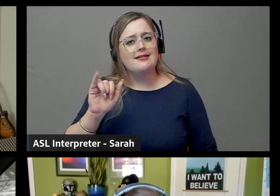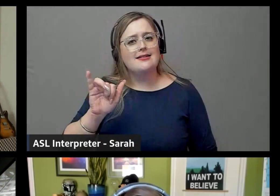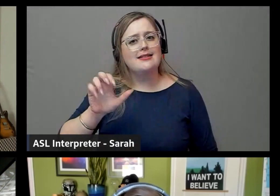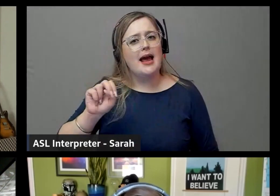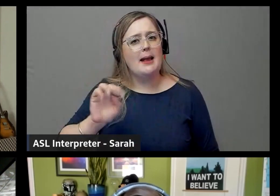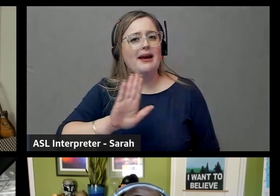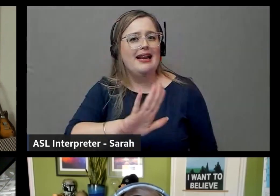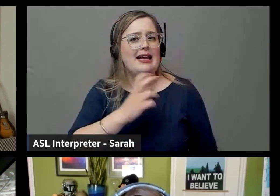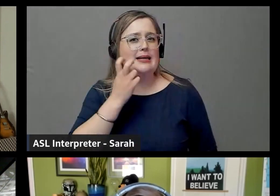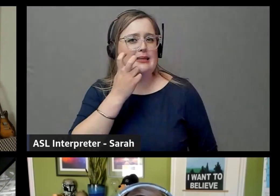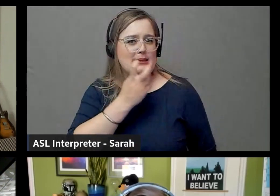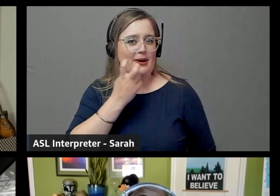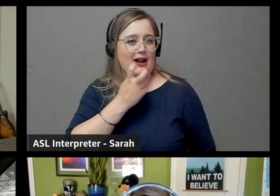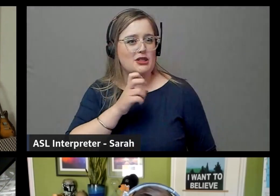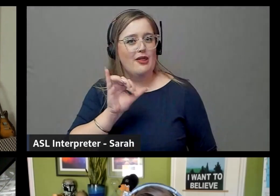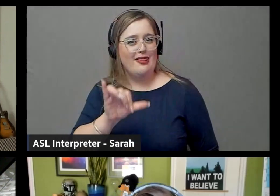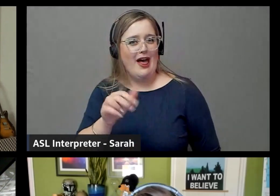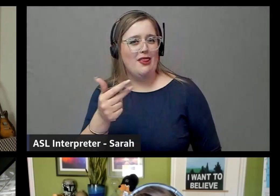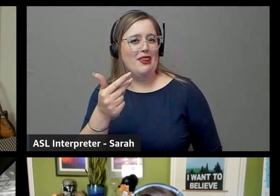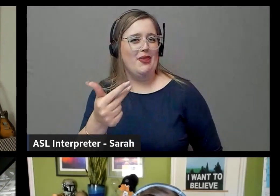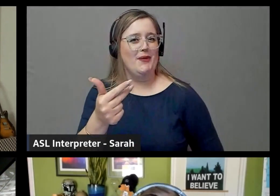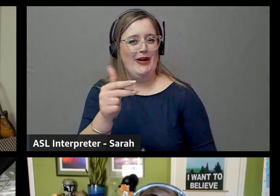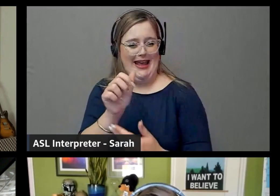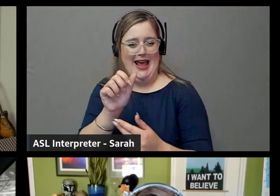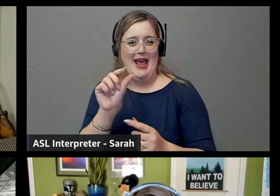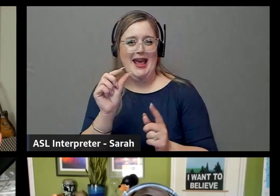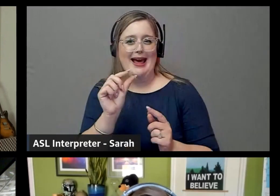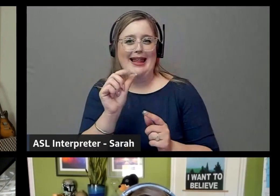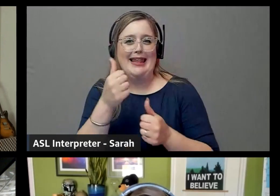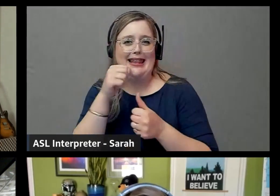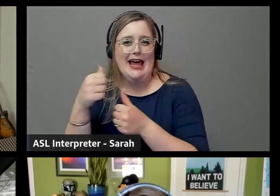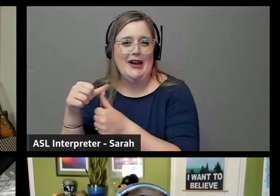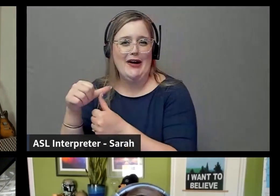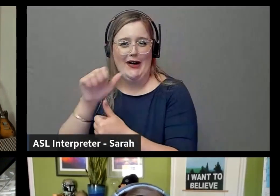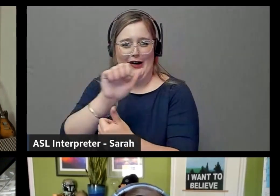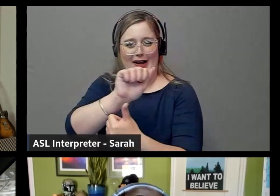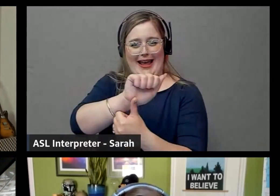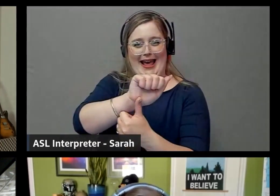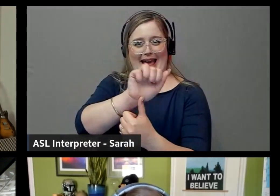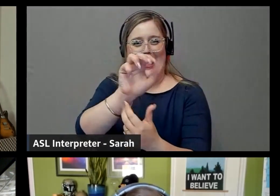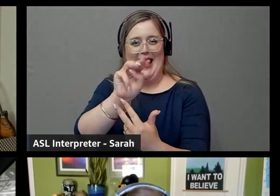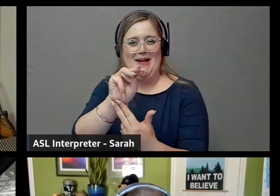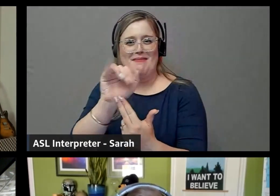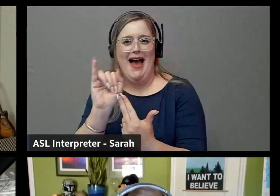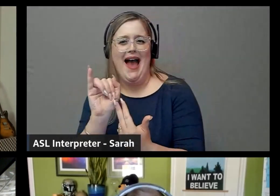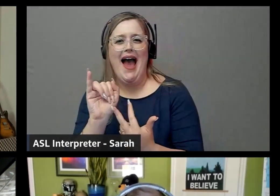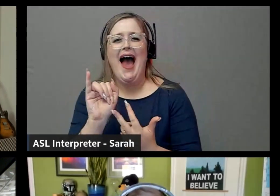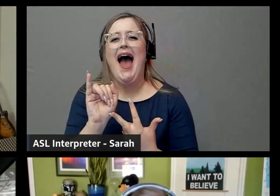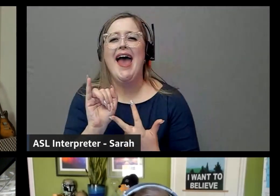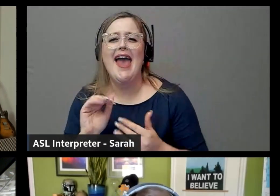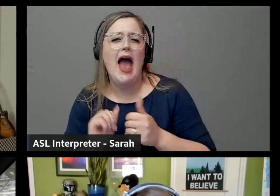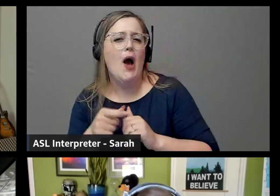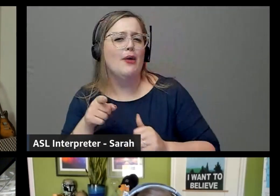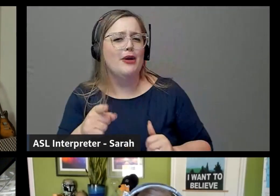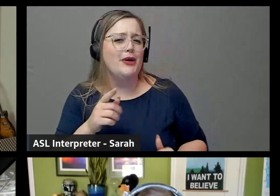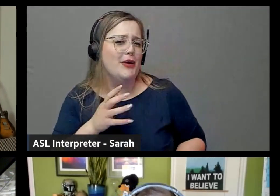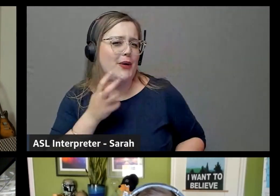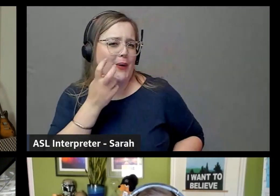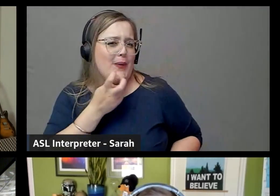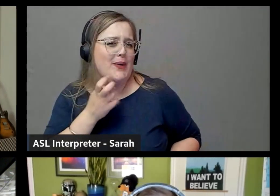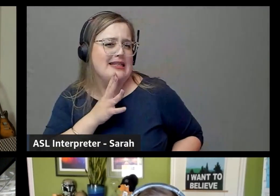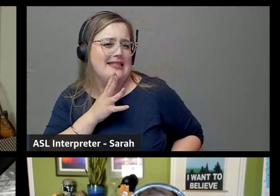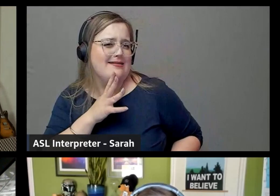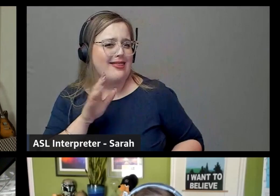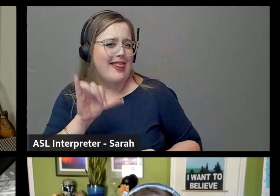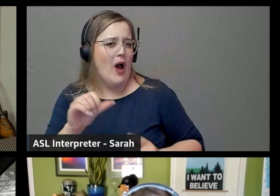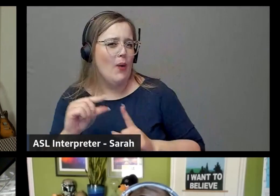the 3-character AMI. What do you pick, Anna? This is very sensitive. I don't know. It is. It is.